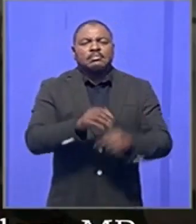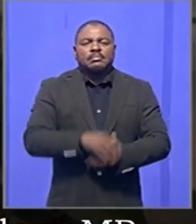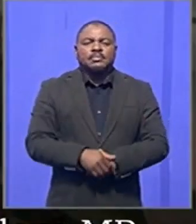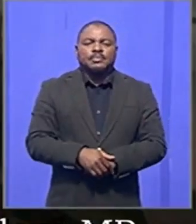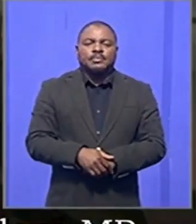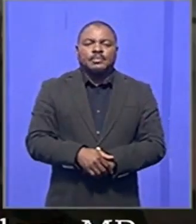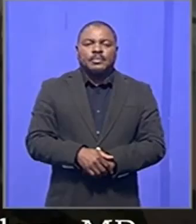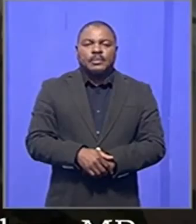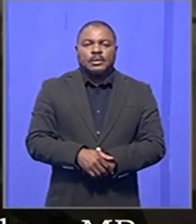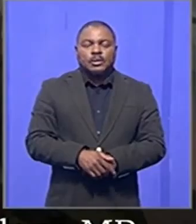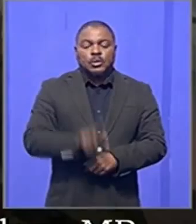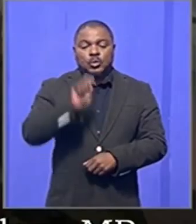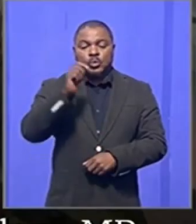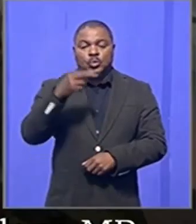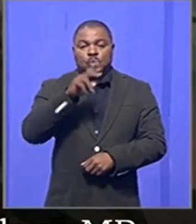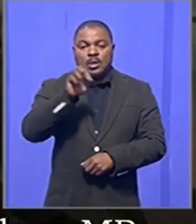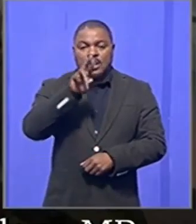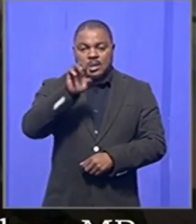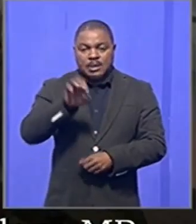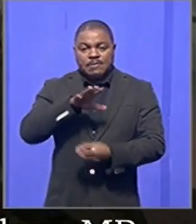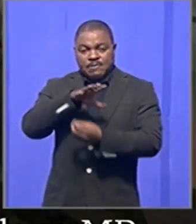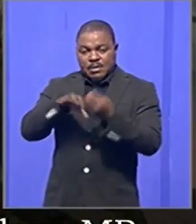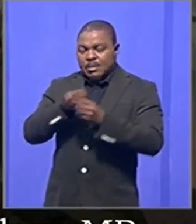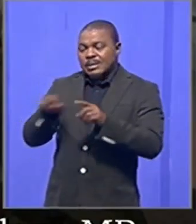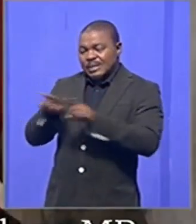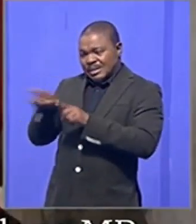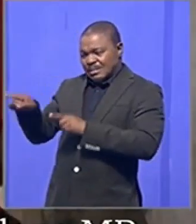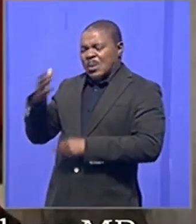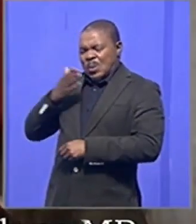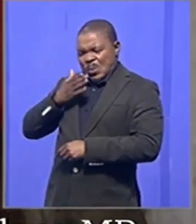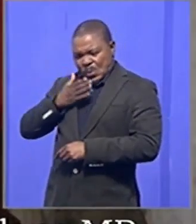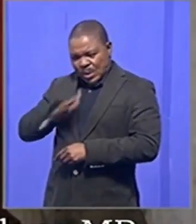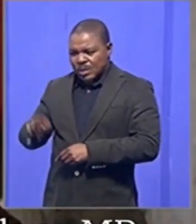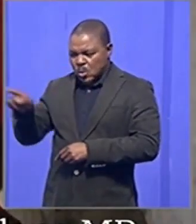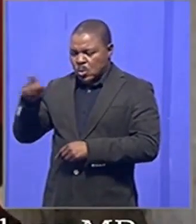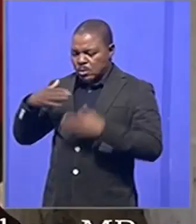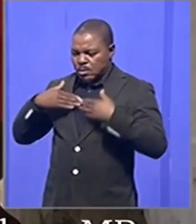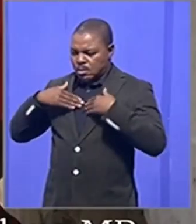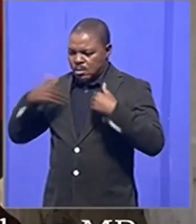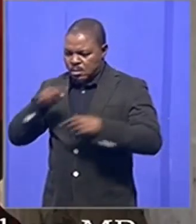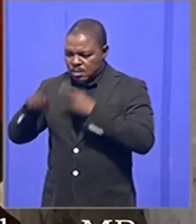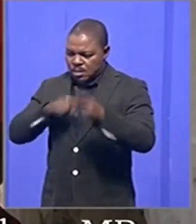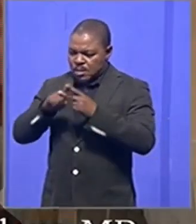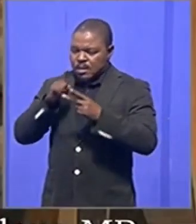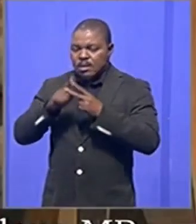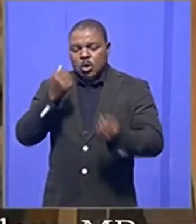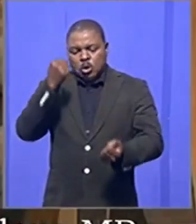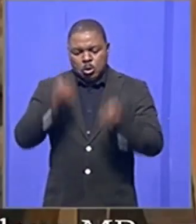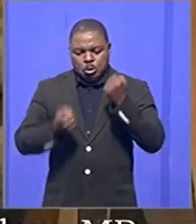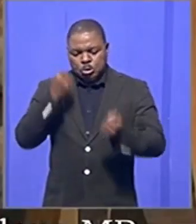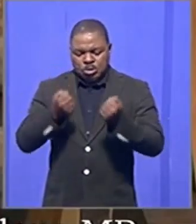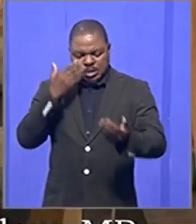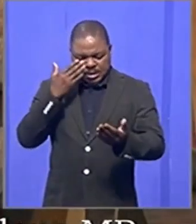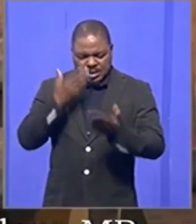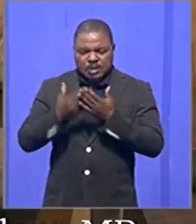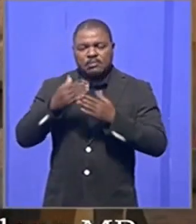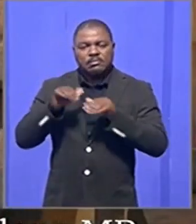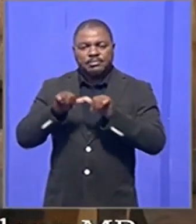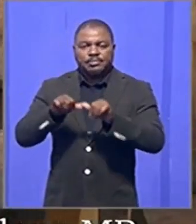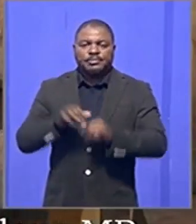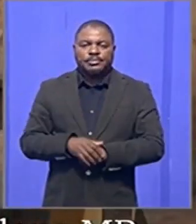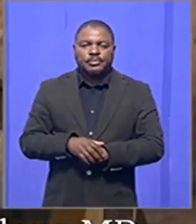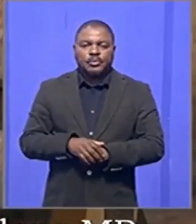ba lapa la Thulare le bona ba be ba nyaka gore a fole gore a kgone go lebana le melato ya gagwe laika ga Thulare o re jwale ka